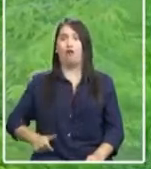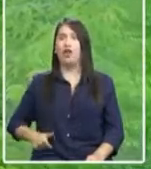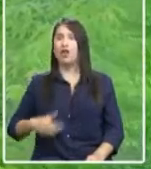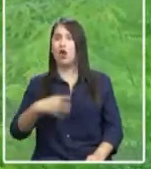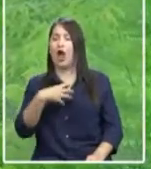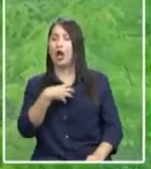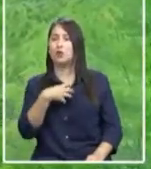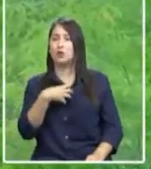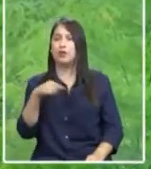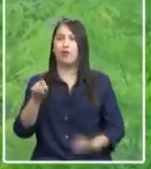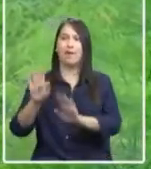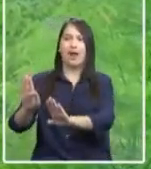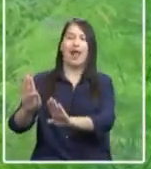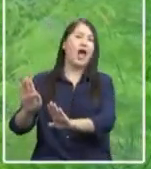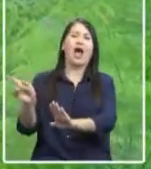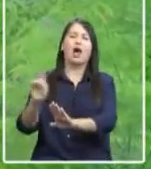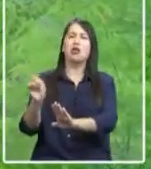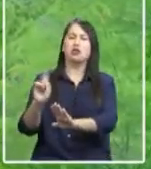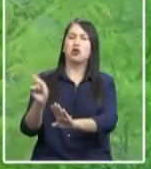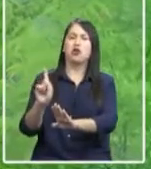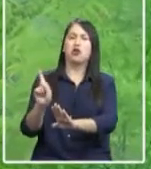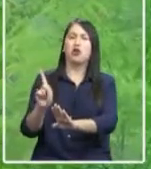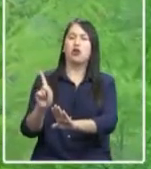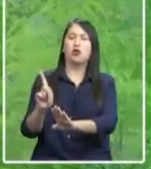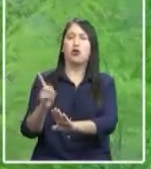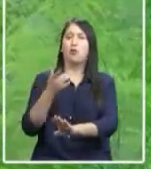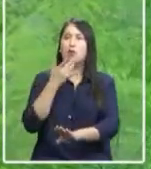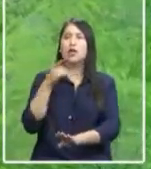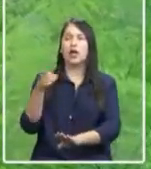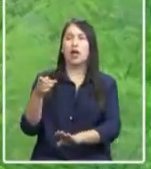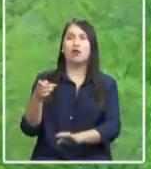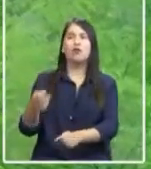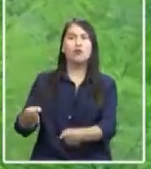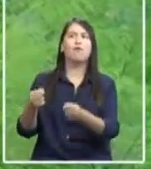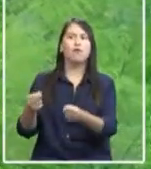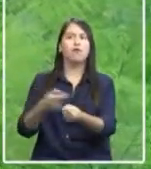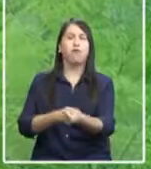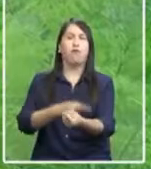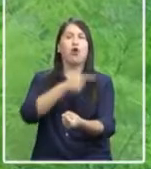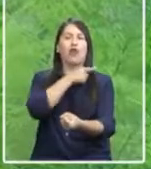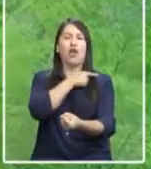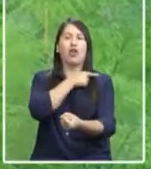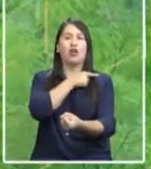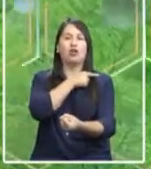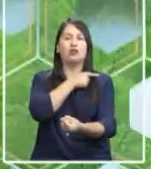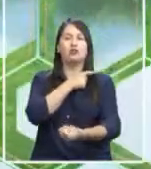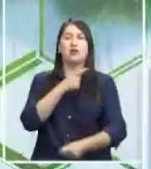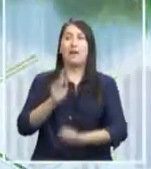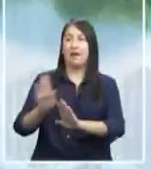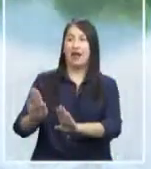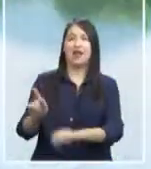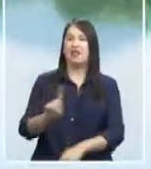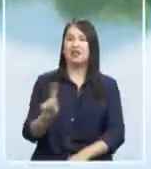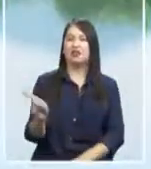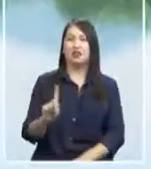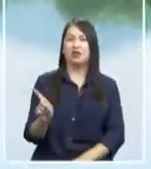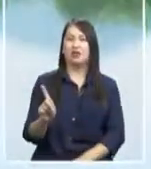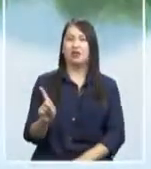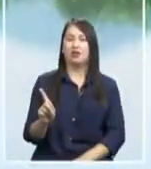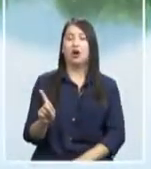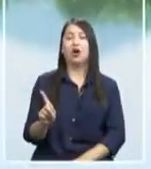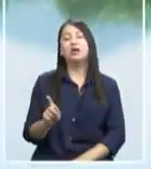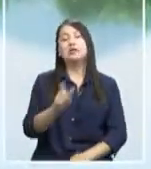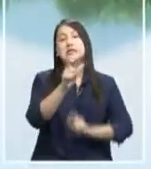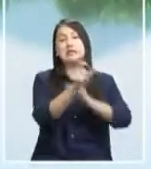So their power is to make money. They couldn't care less whether people die or live. So they don't want